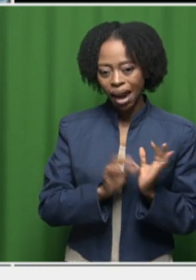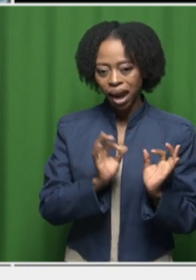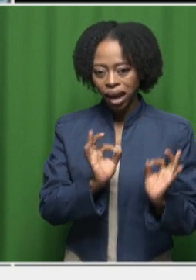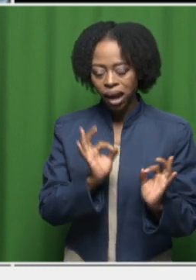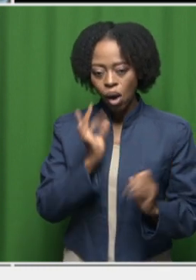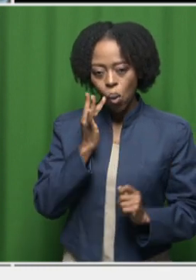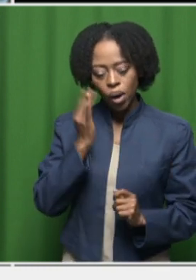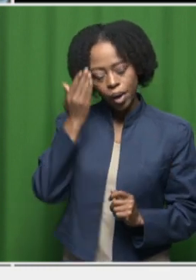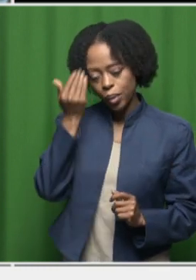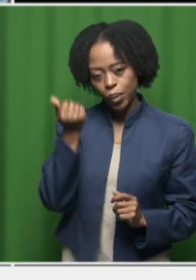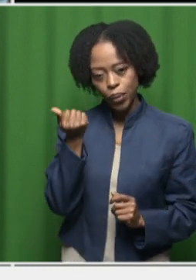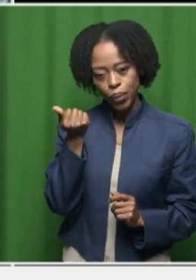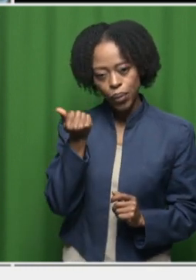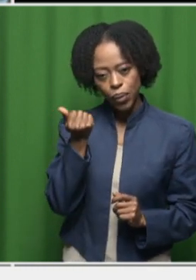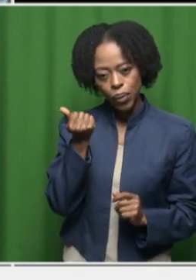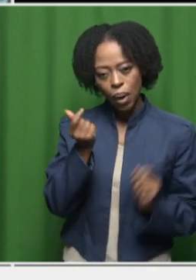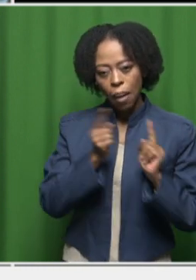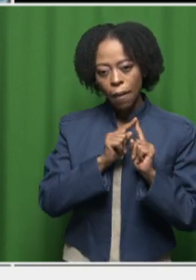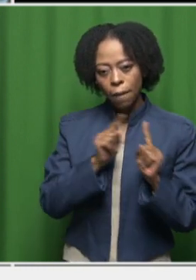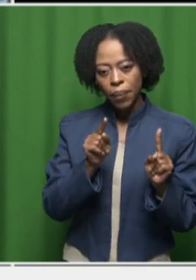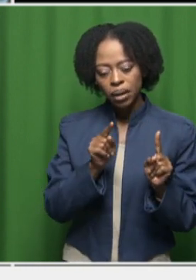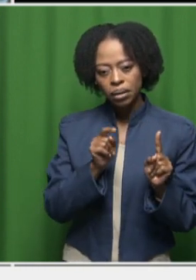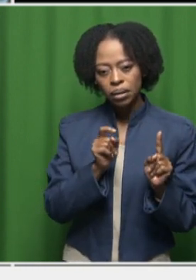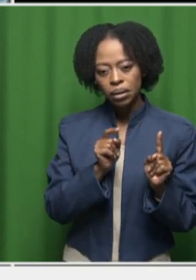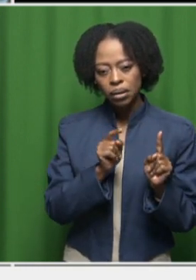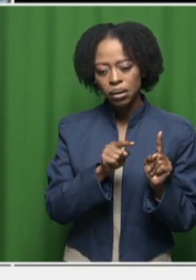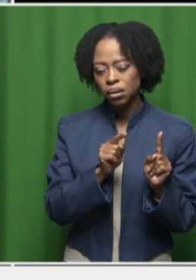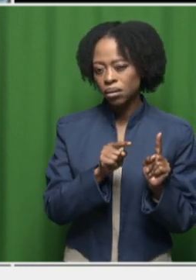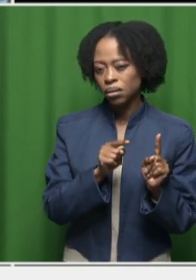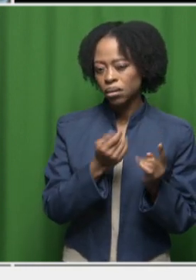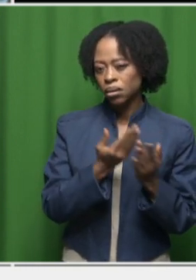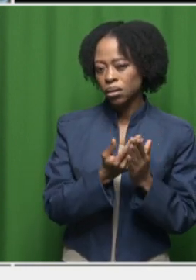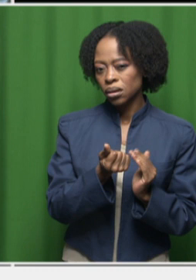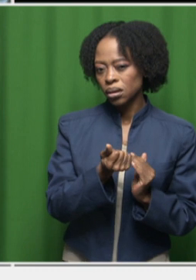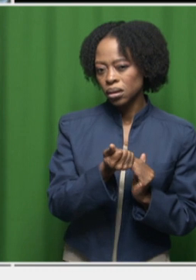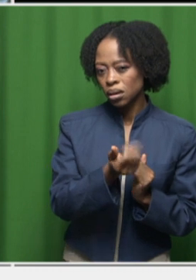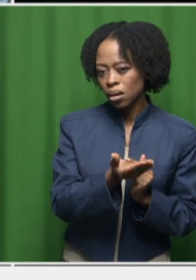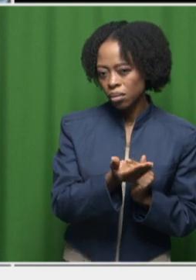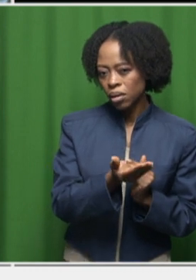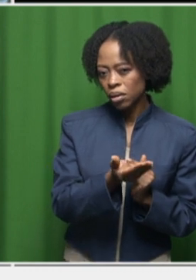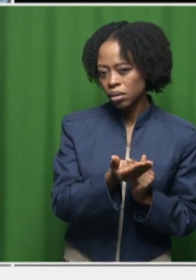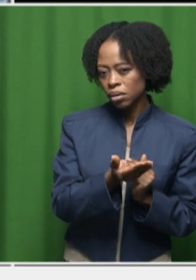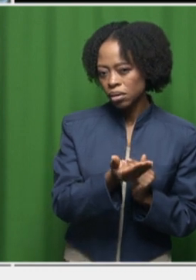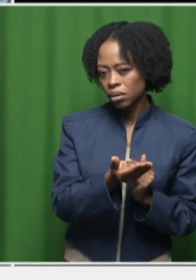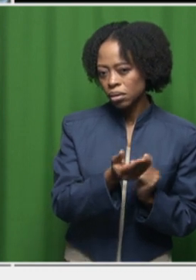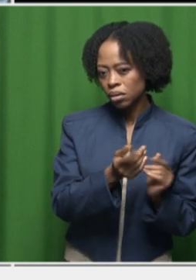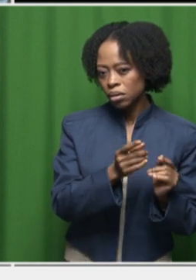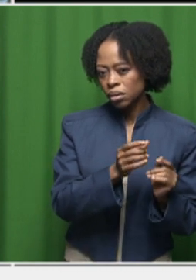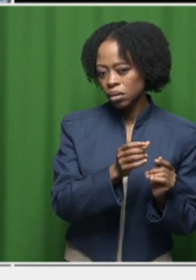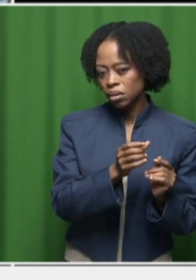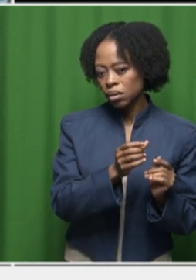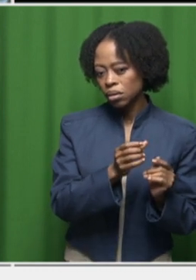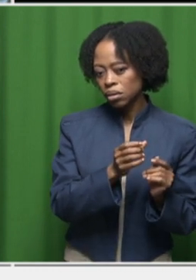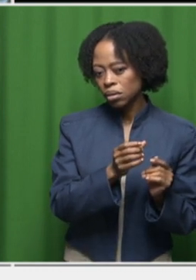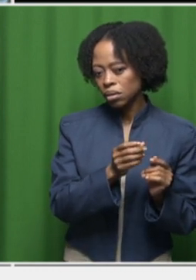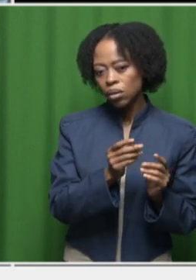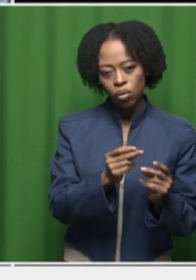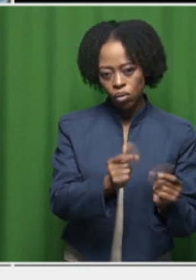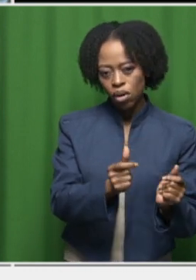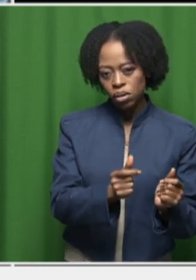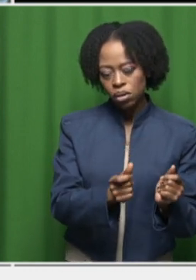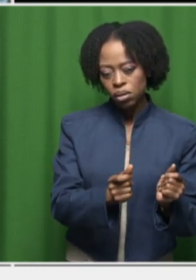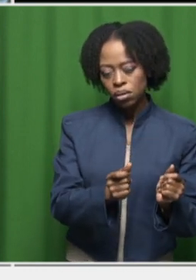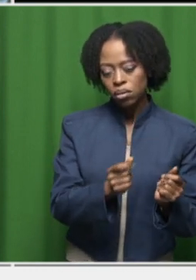matter will be heard, but it means we did apply to the president on an urgent basis, so we're hoping that it's either next week or next